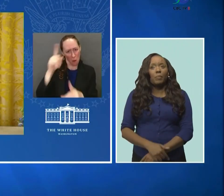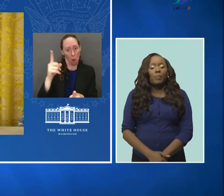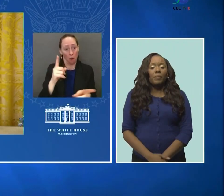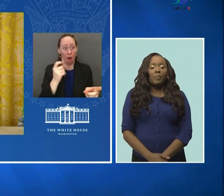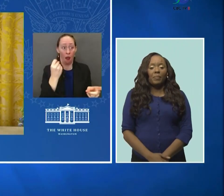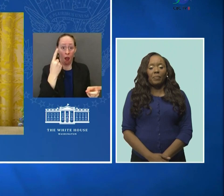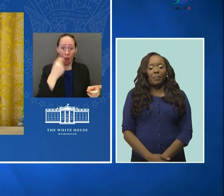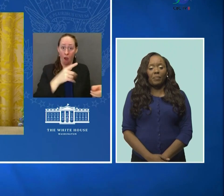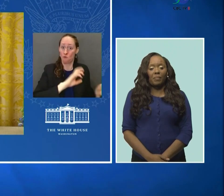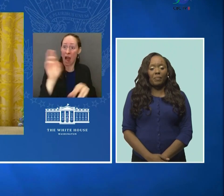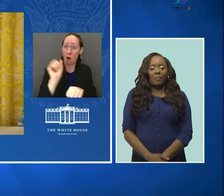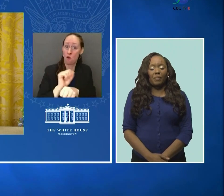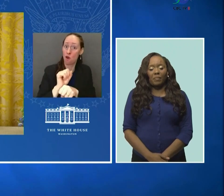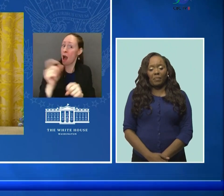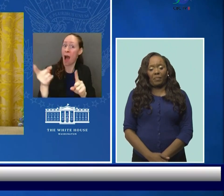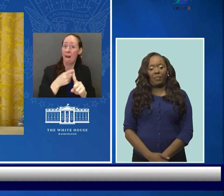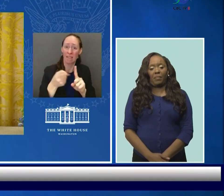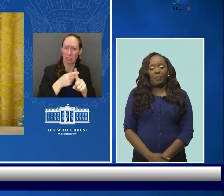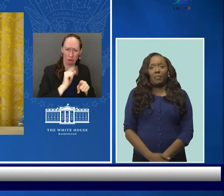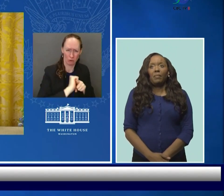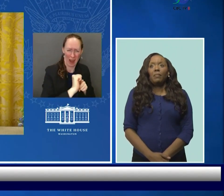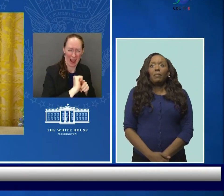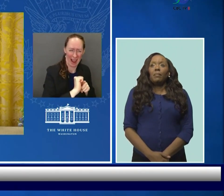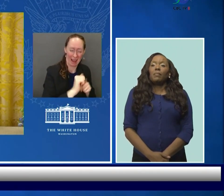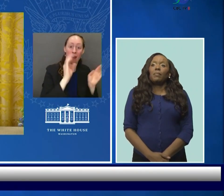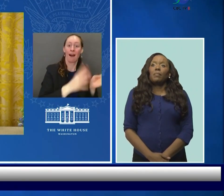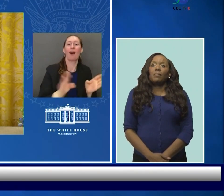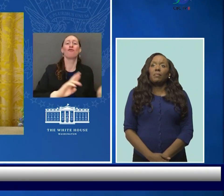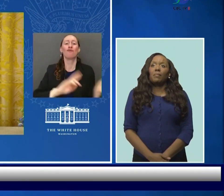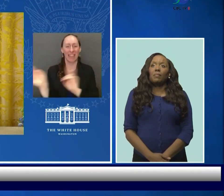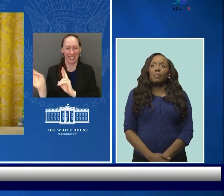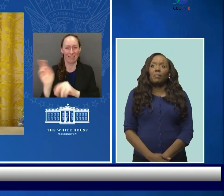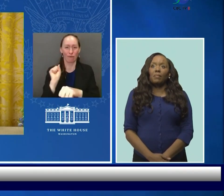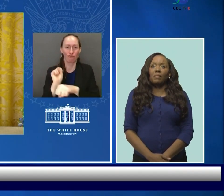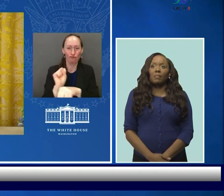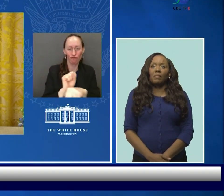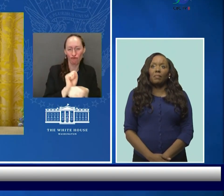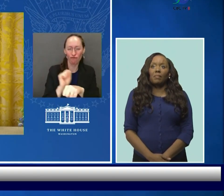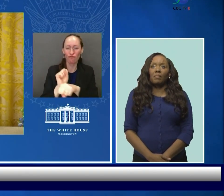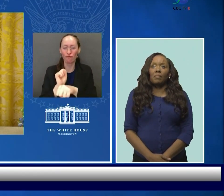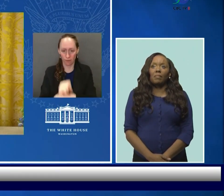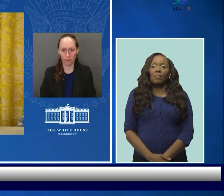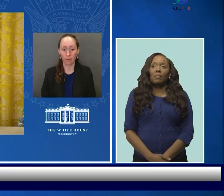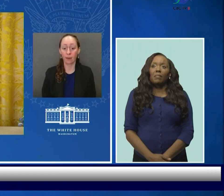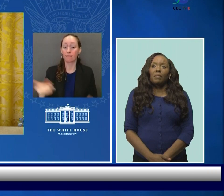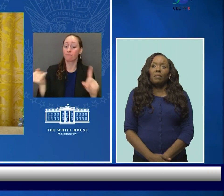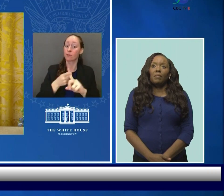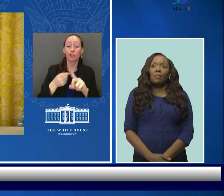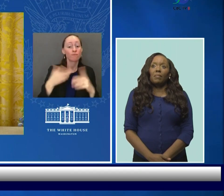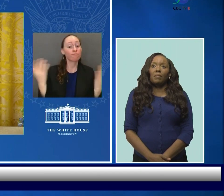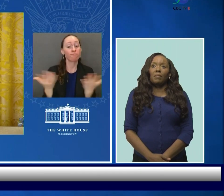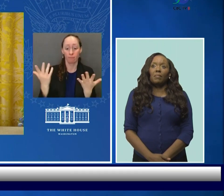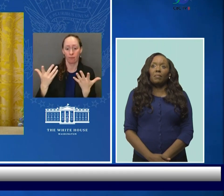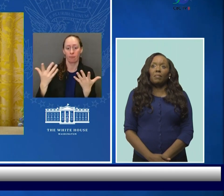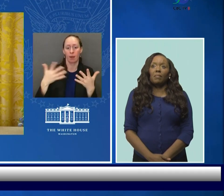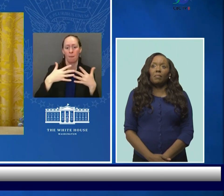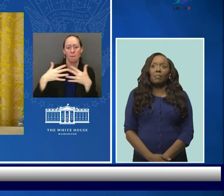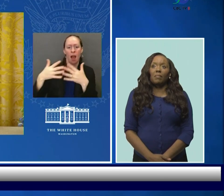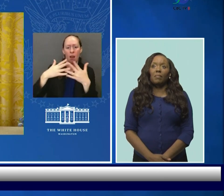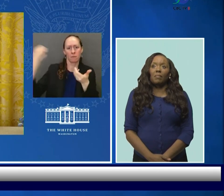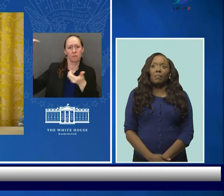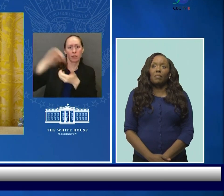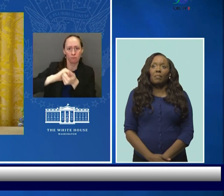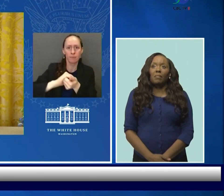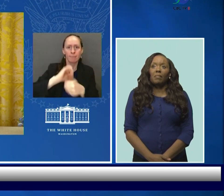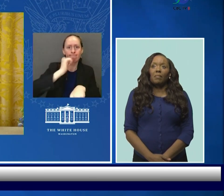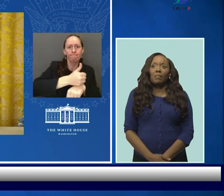Today, we're launching the Americas Partnership Accelerator, a multi-year program to help promising entrepreneurs